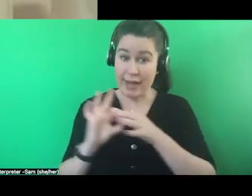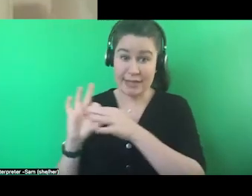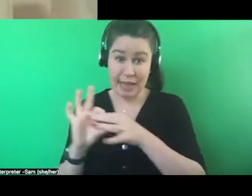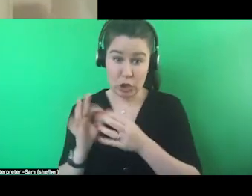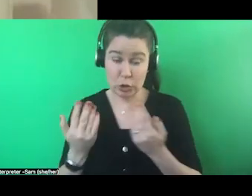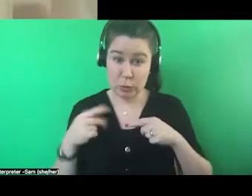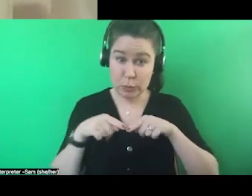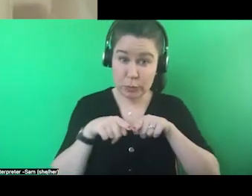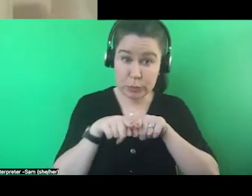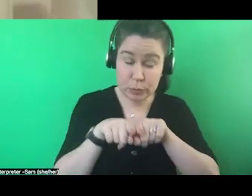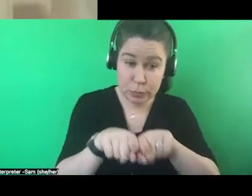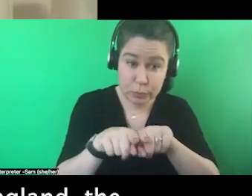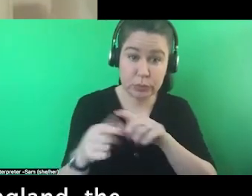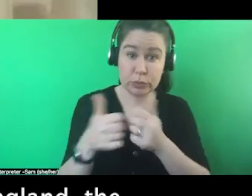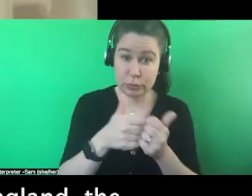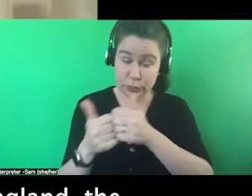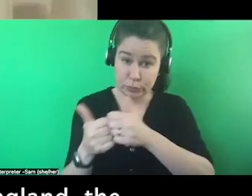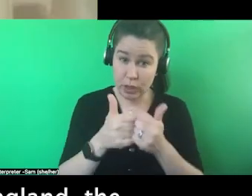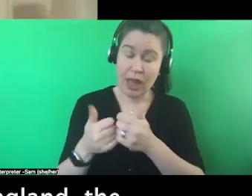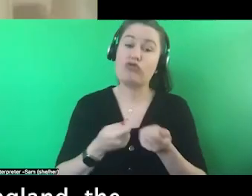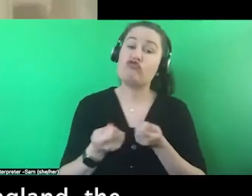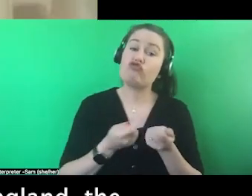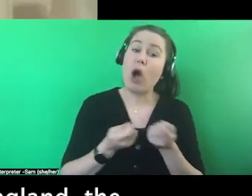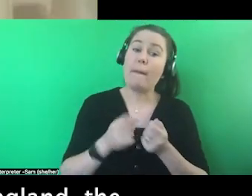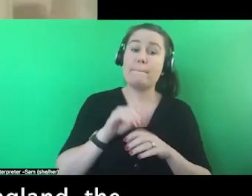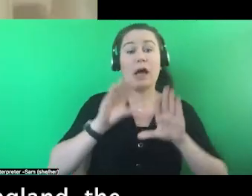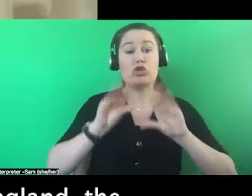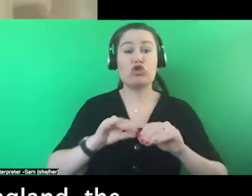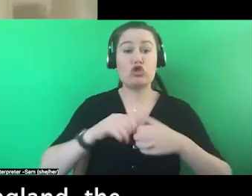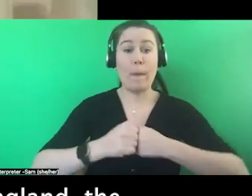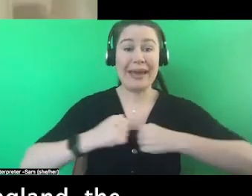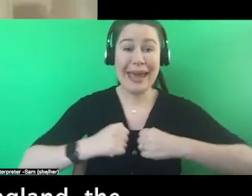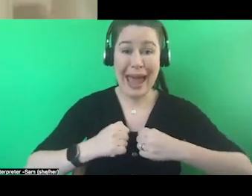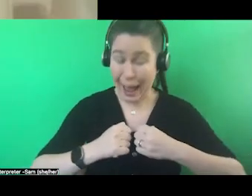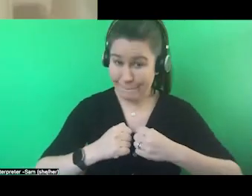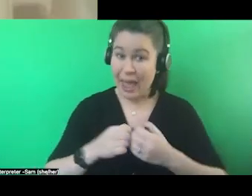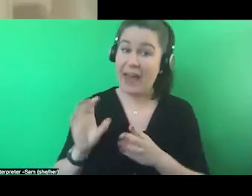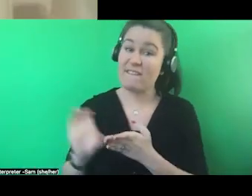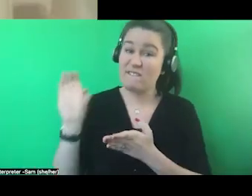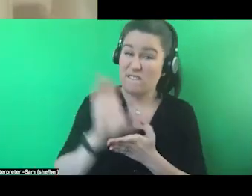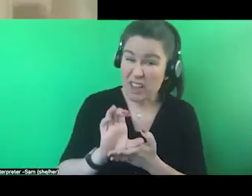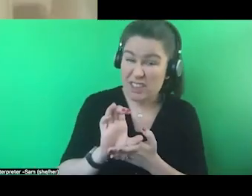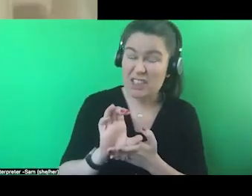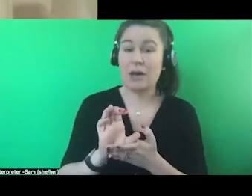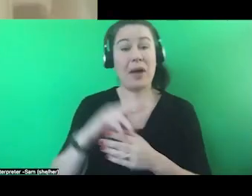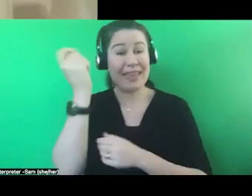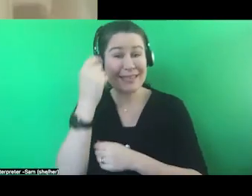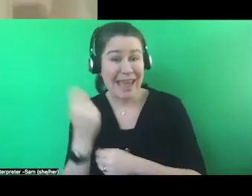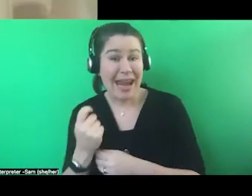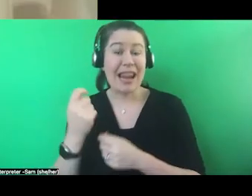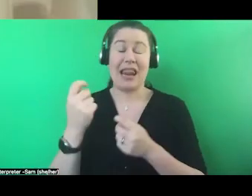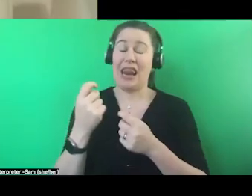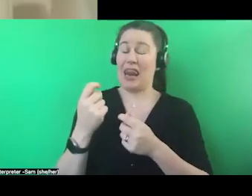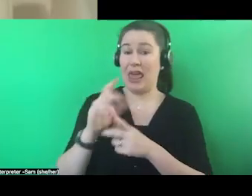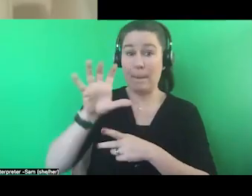by Stopgap Dance Company and it is commissioned by the Arts Council England, the Italian Ministry of Culture, Director General